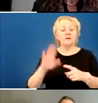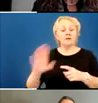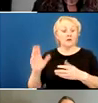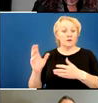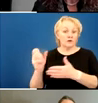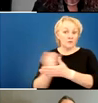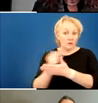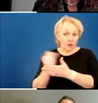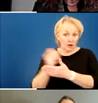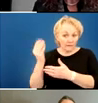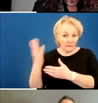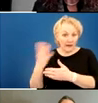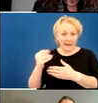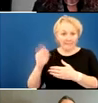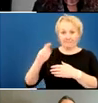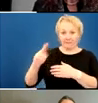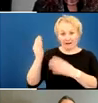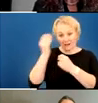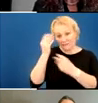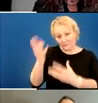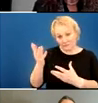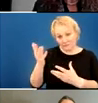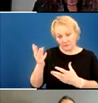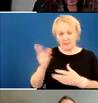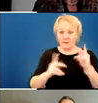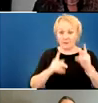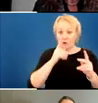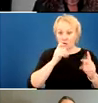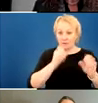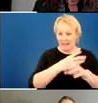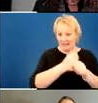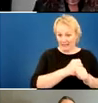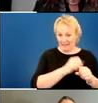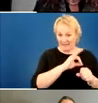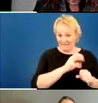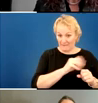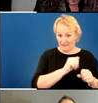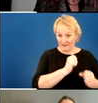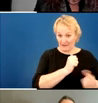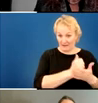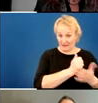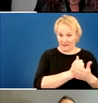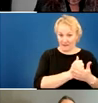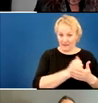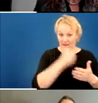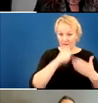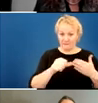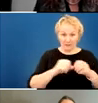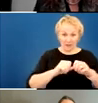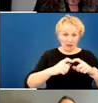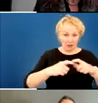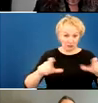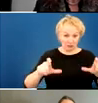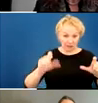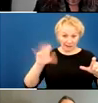information. For those that are eligible for FEMA assistance, we can either mail a check or it